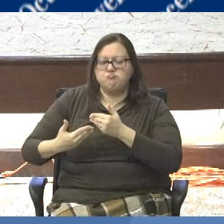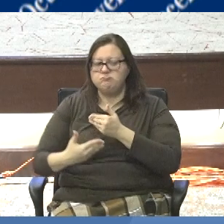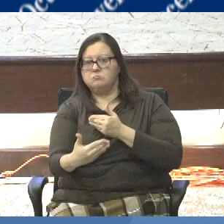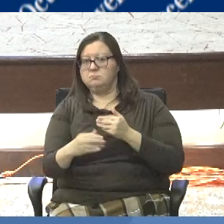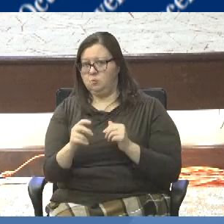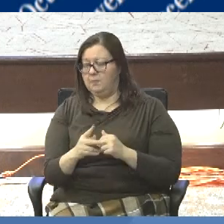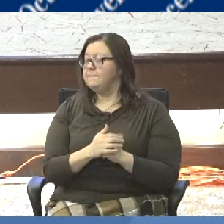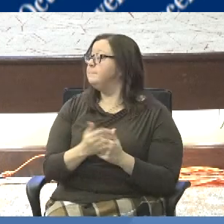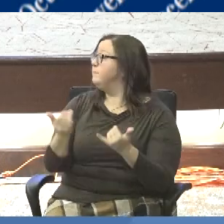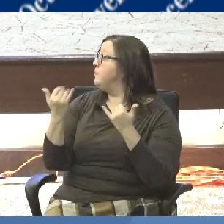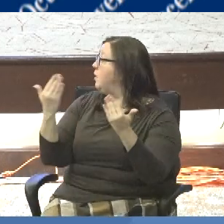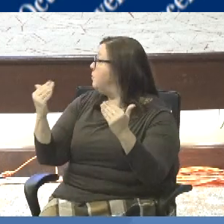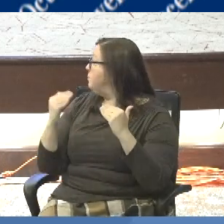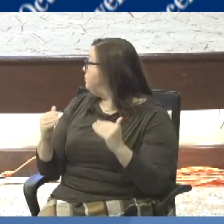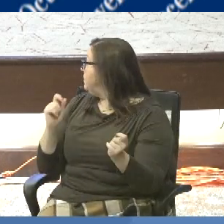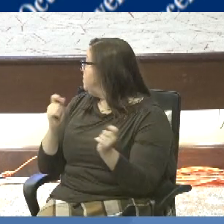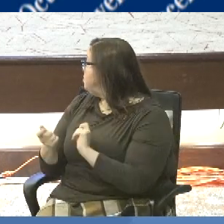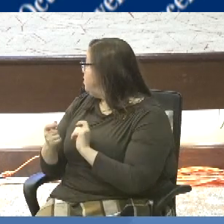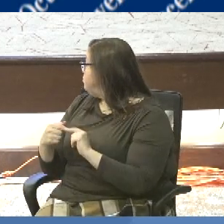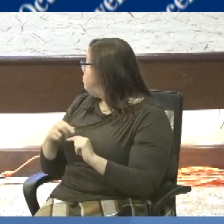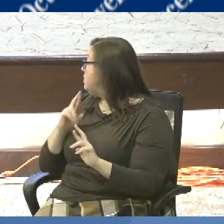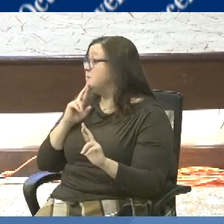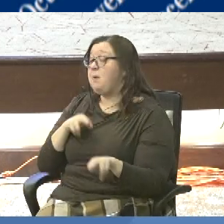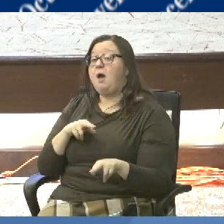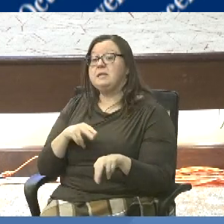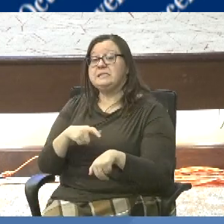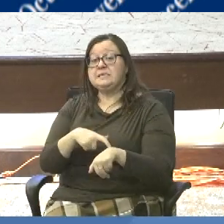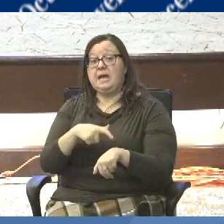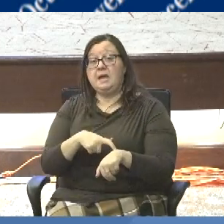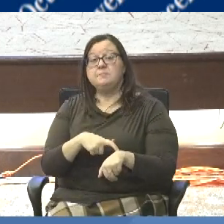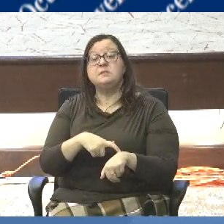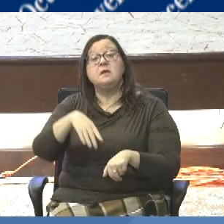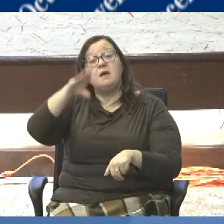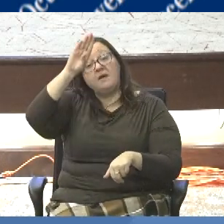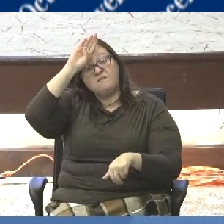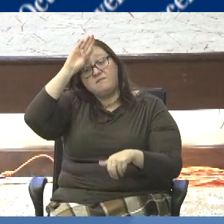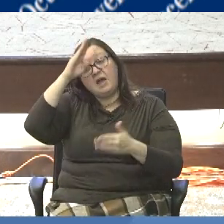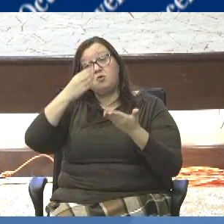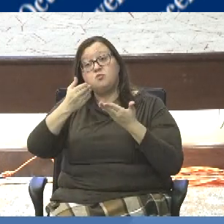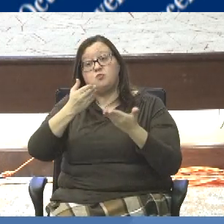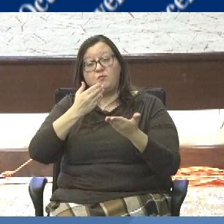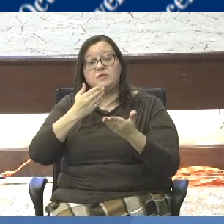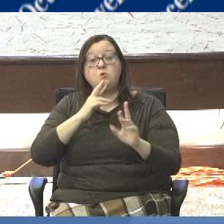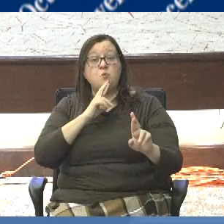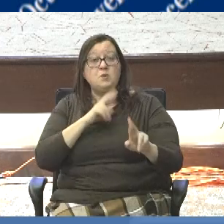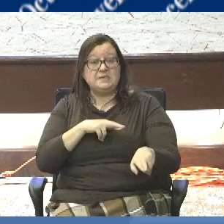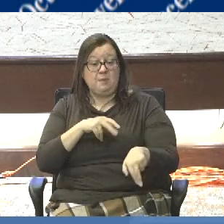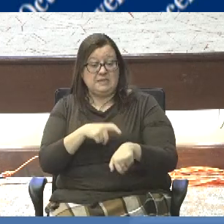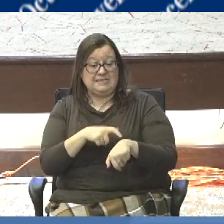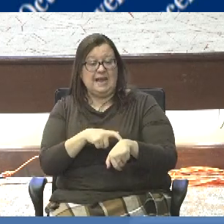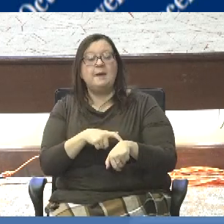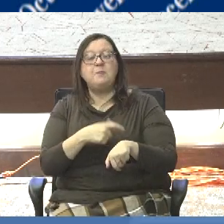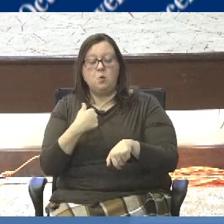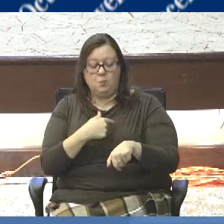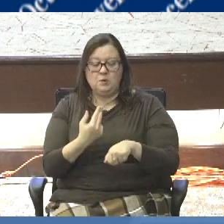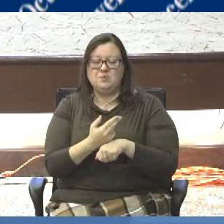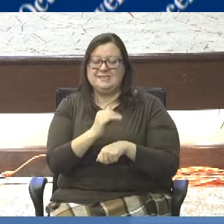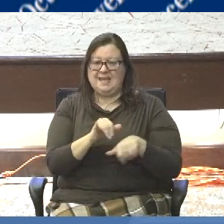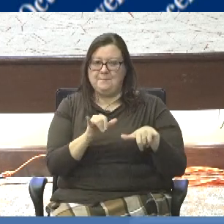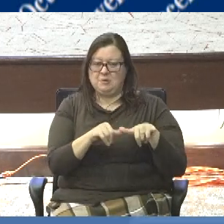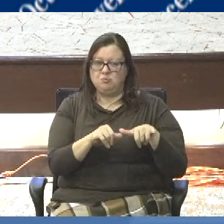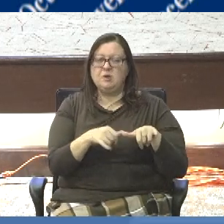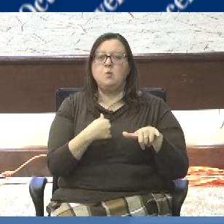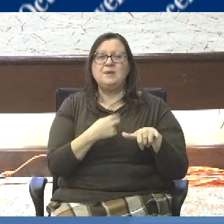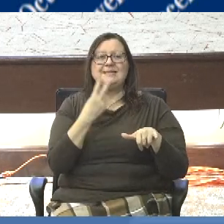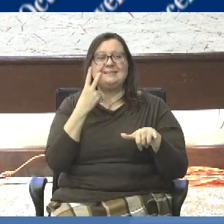So now I want to change gears a little bit to response times. So in the fire service, the response time is a metric we use. It is more of an output